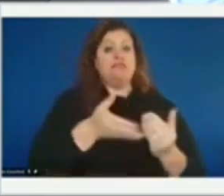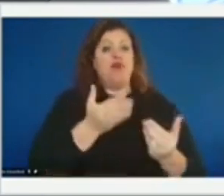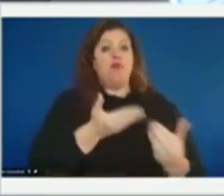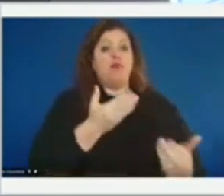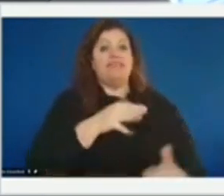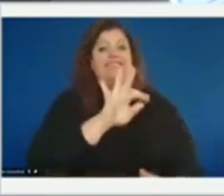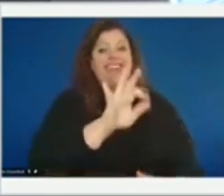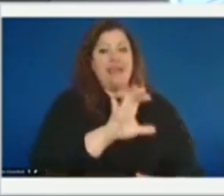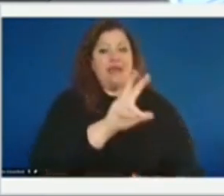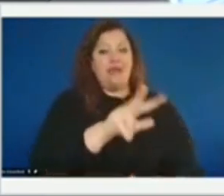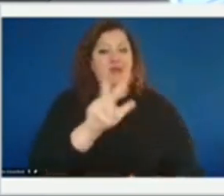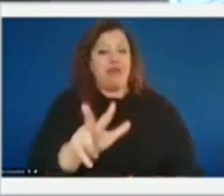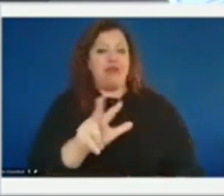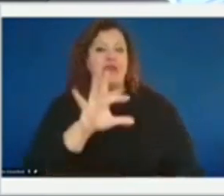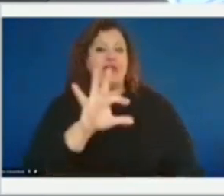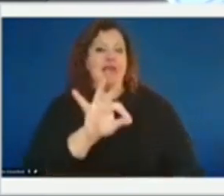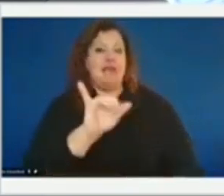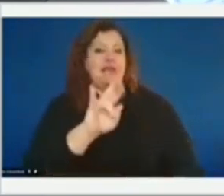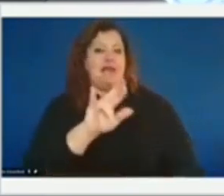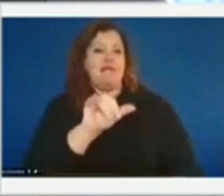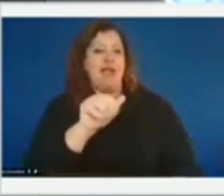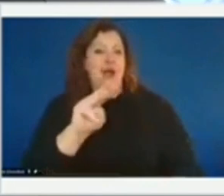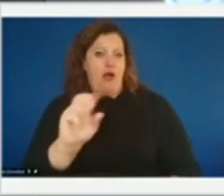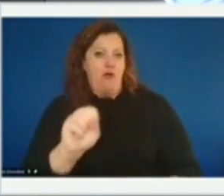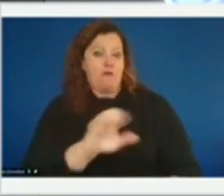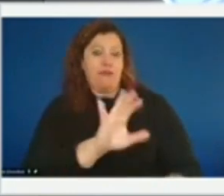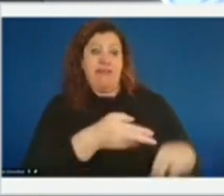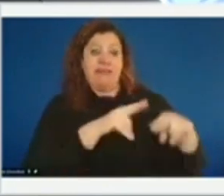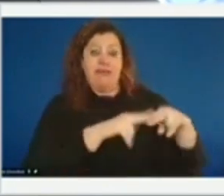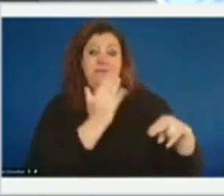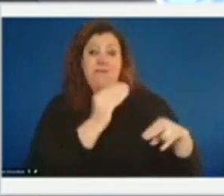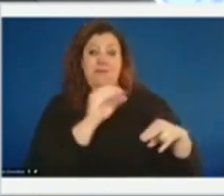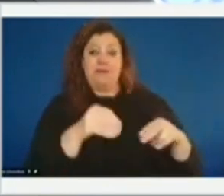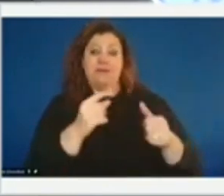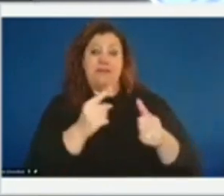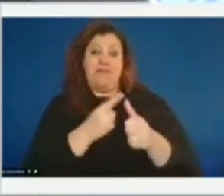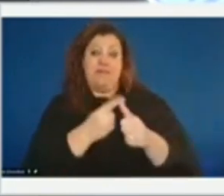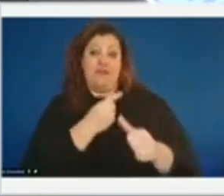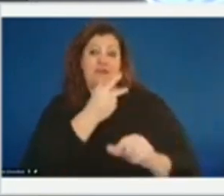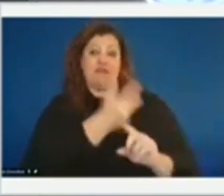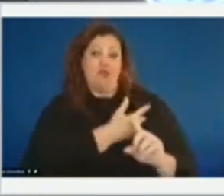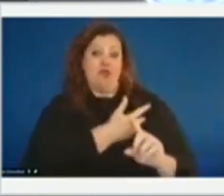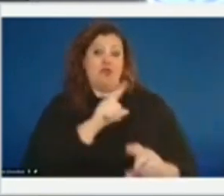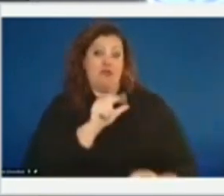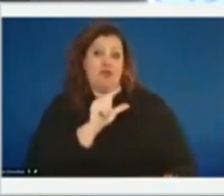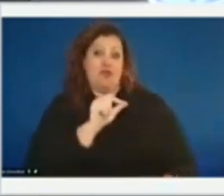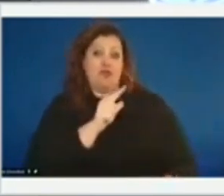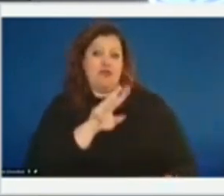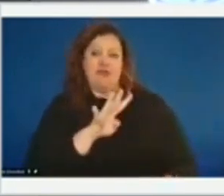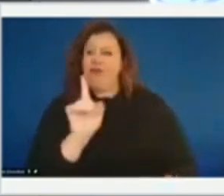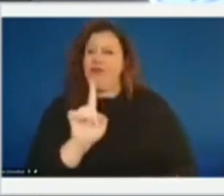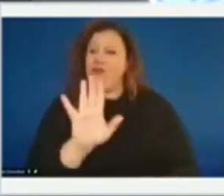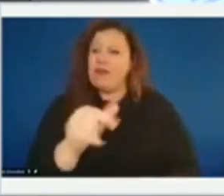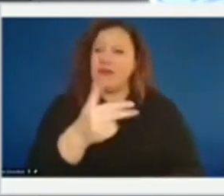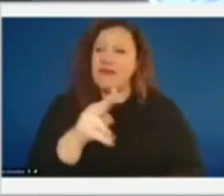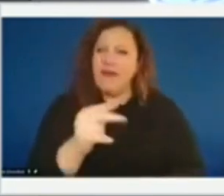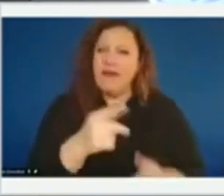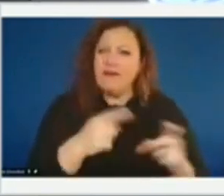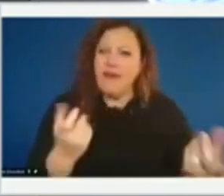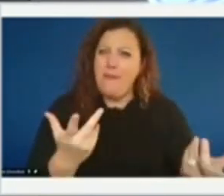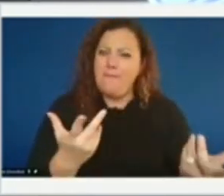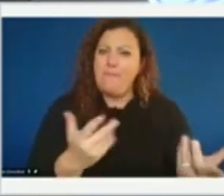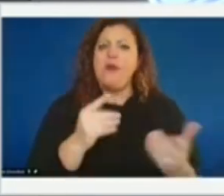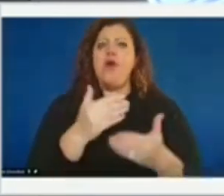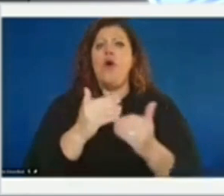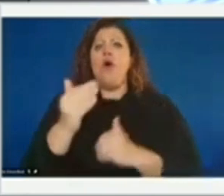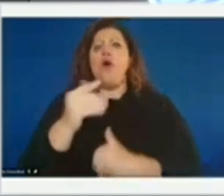be exact, which is up 15% from the first quarter of 2024. Where are those guns coming from? Over half of them are